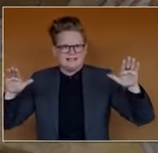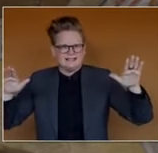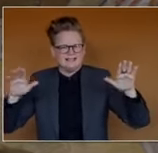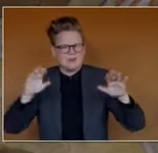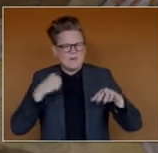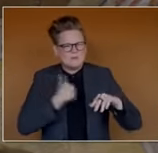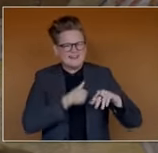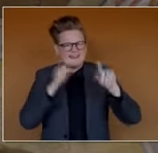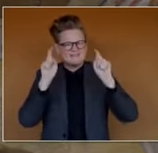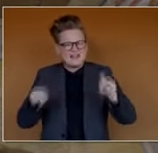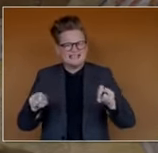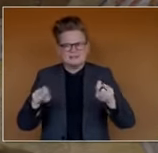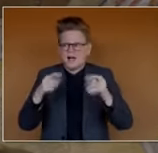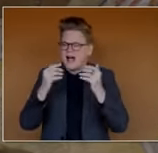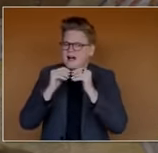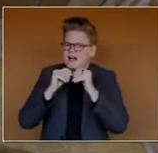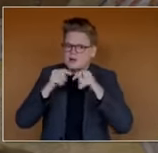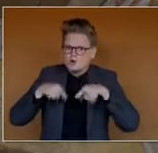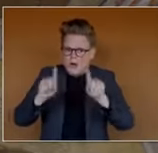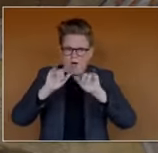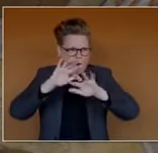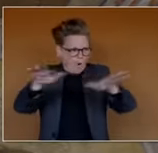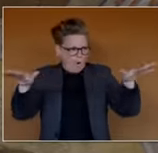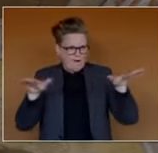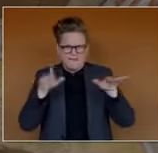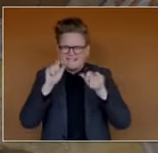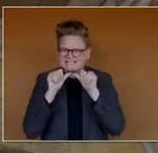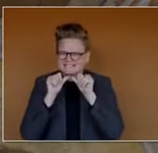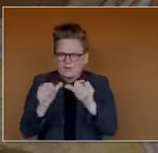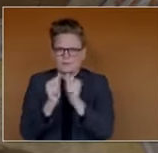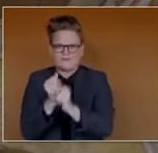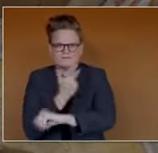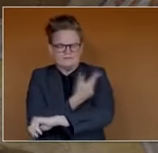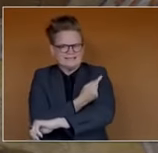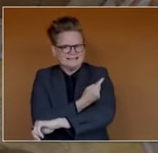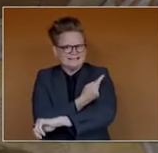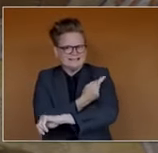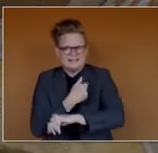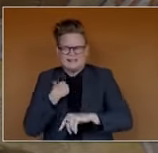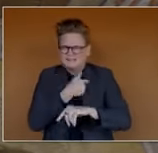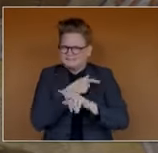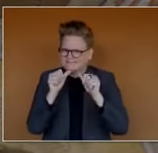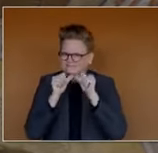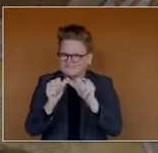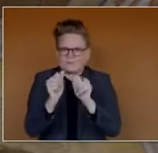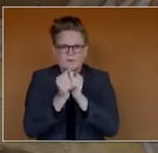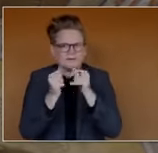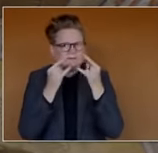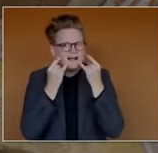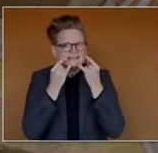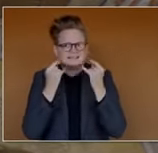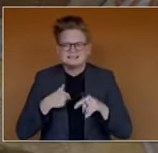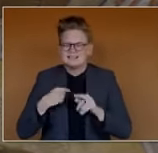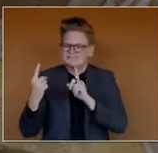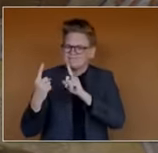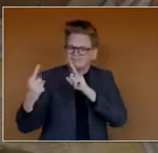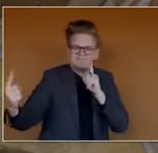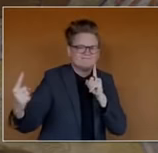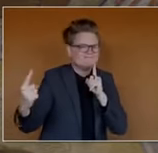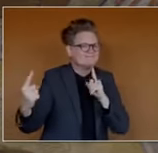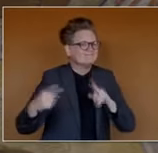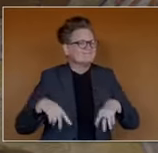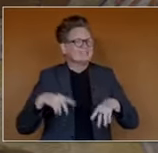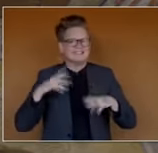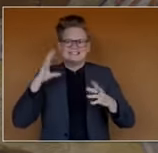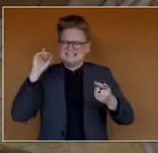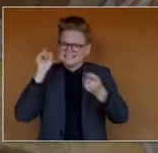vaccine program. We need to continue to be vigilant and mindful of mask wearing and social distancing until this disease is behind us once and